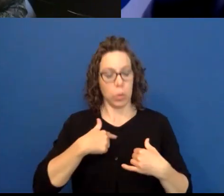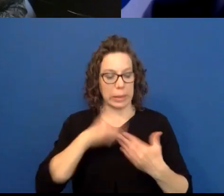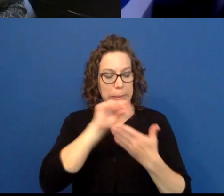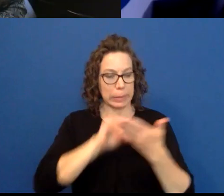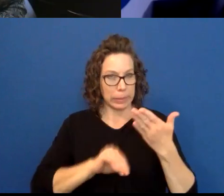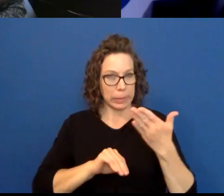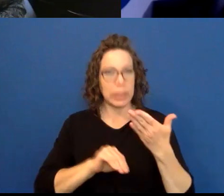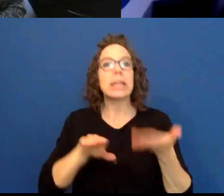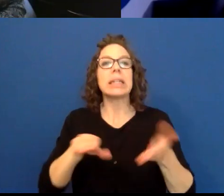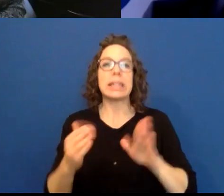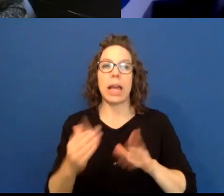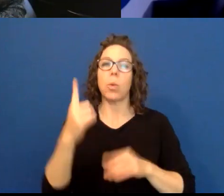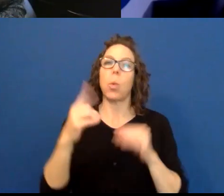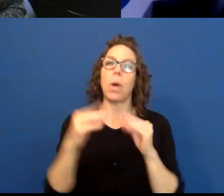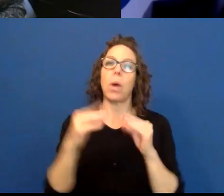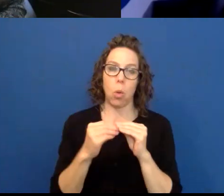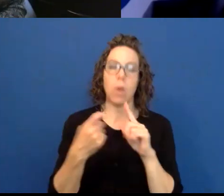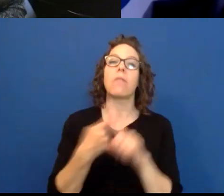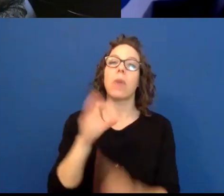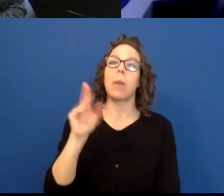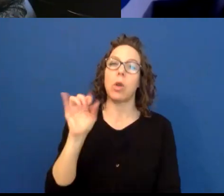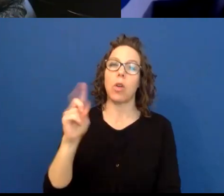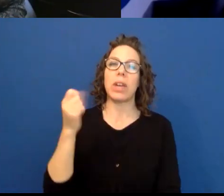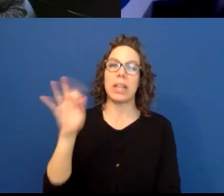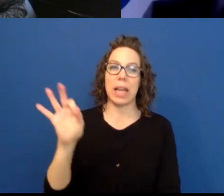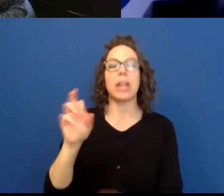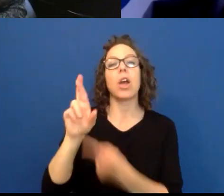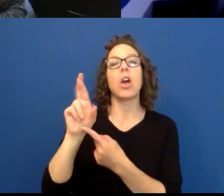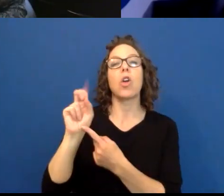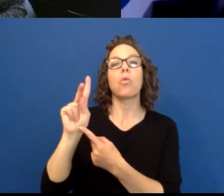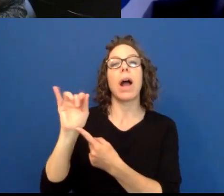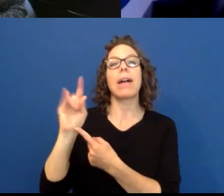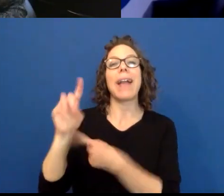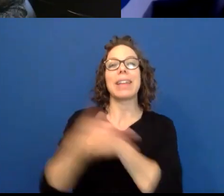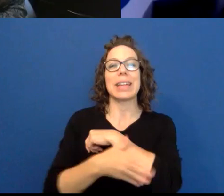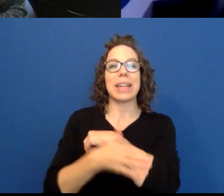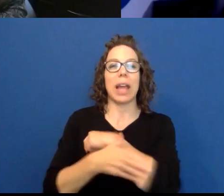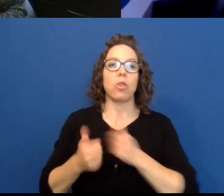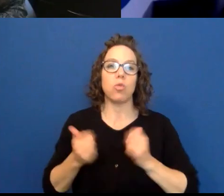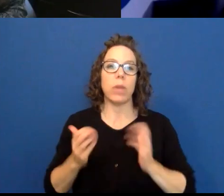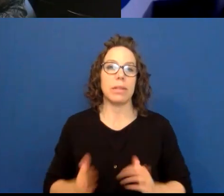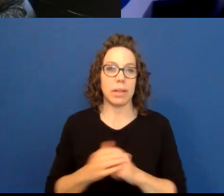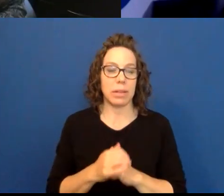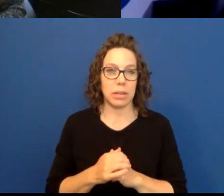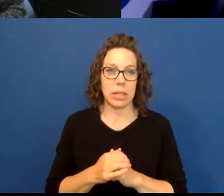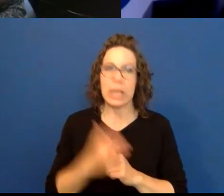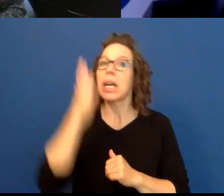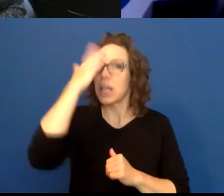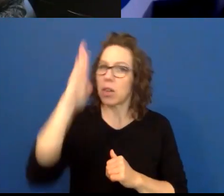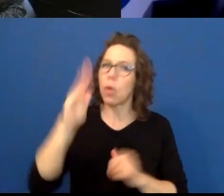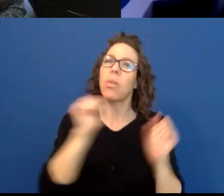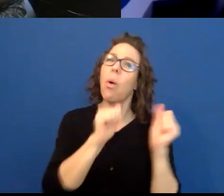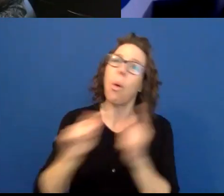additional death today from COVID-19 in a Rock Island County resident. And we do realize that all the residents who have